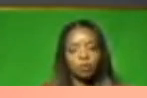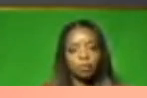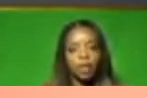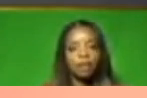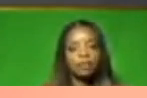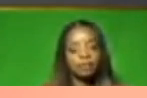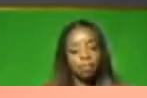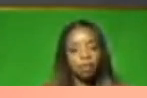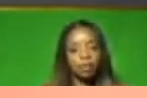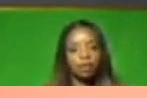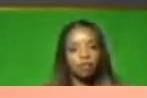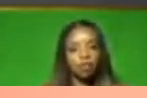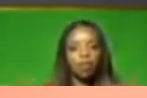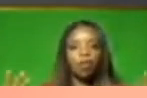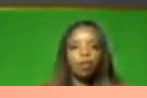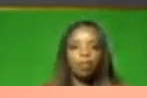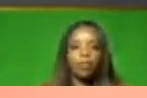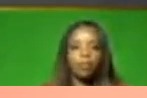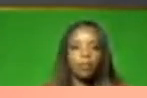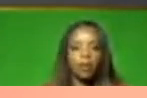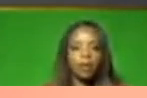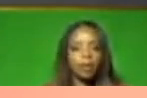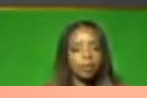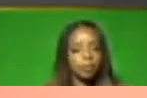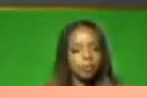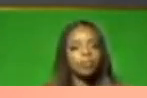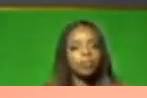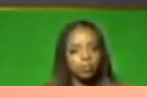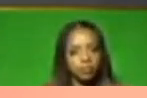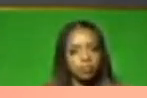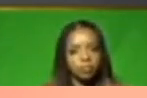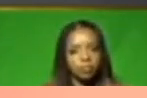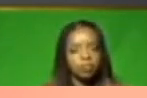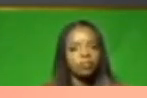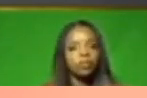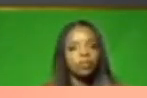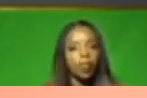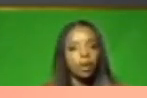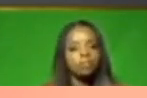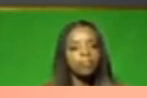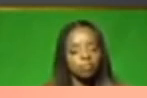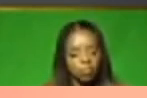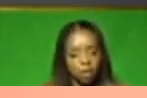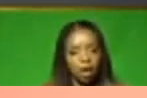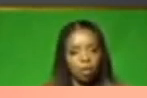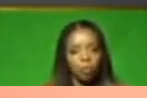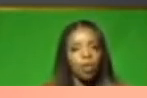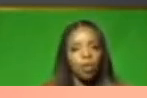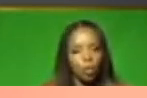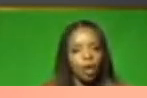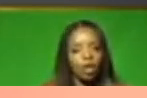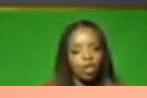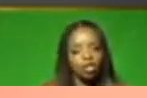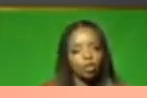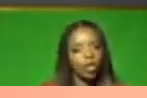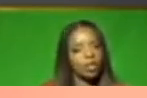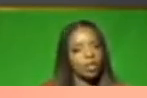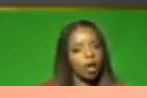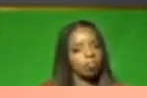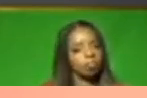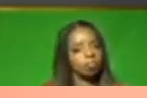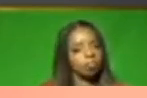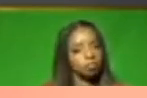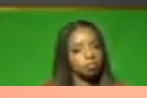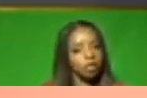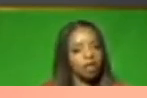forum where we have perfected working together with